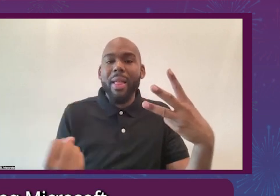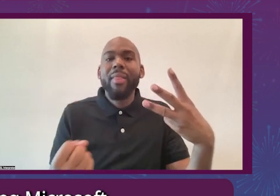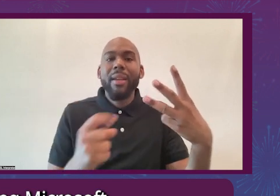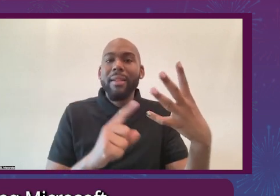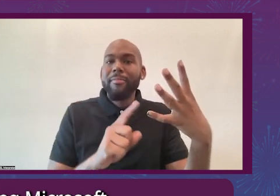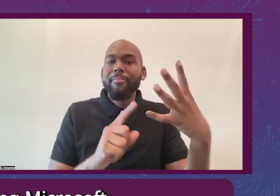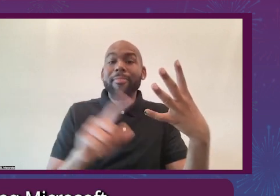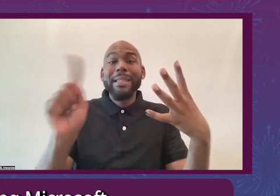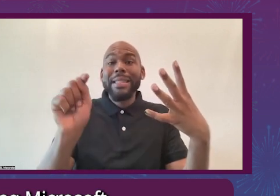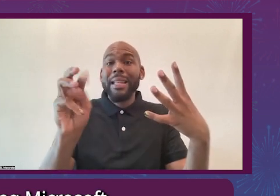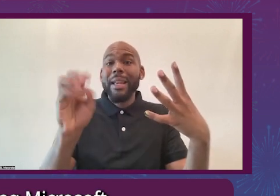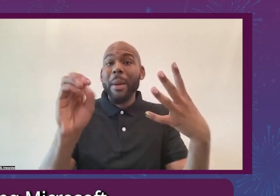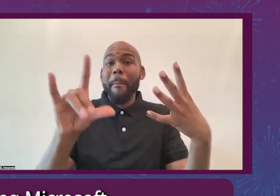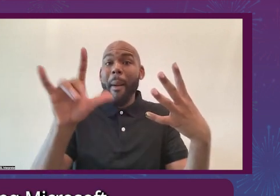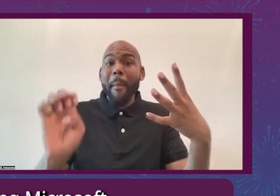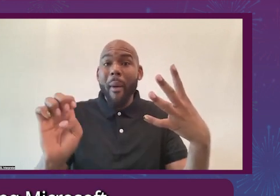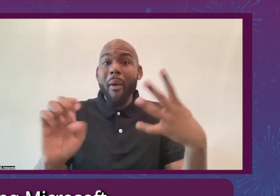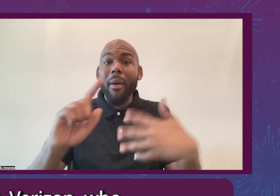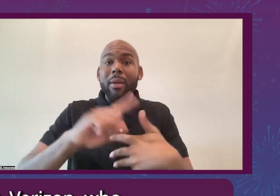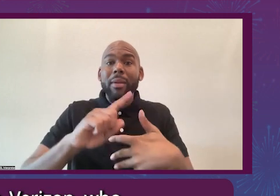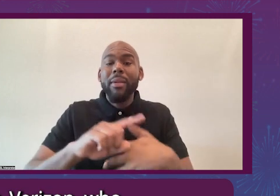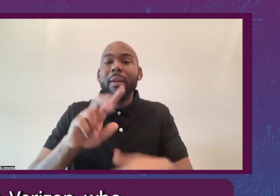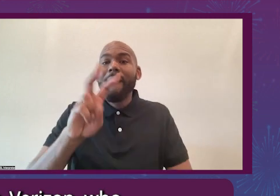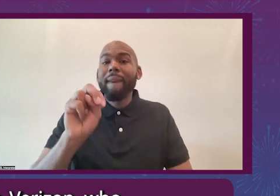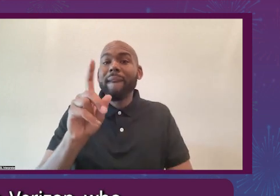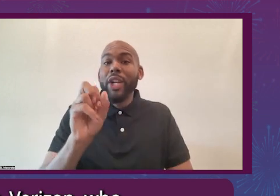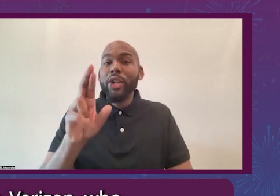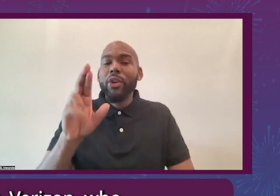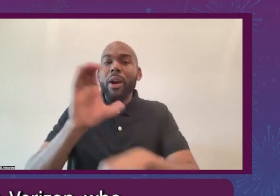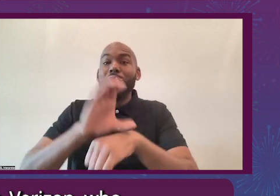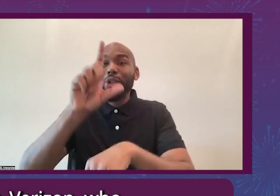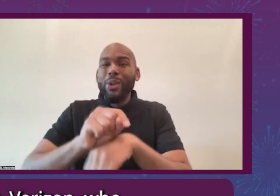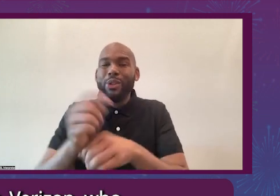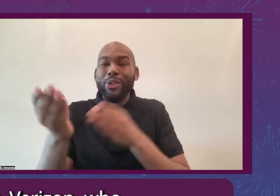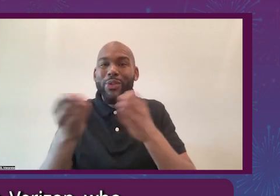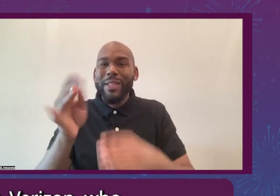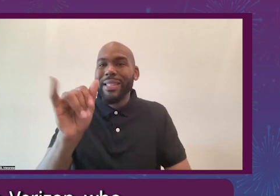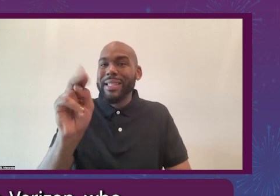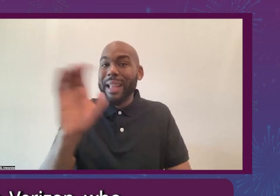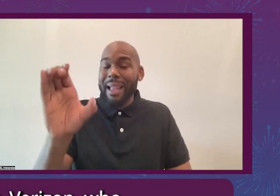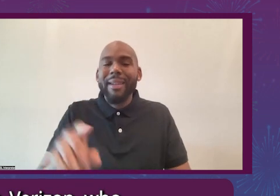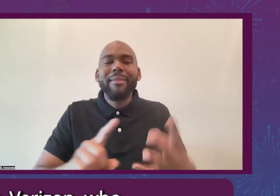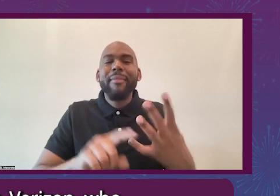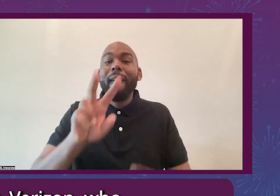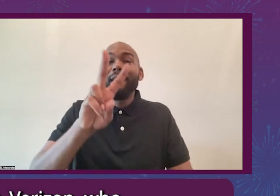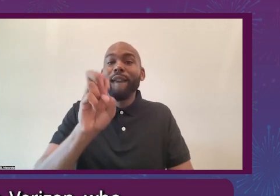Health, T-Mobile, Bender Consulting Services, Inc.,